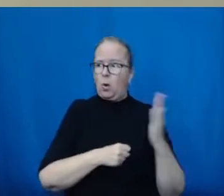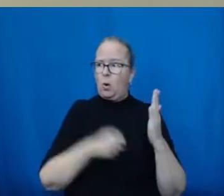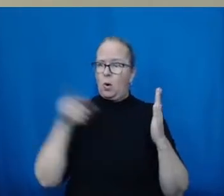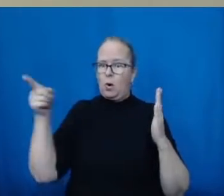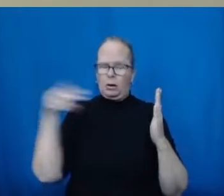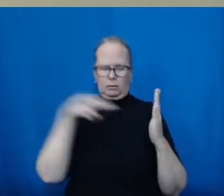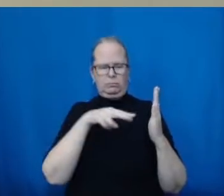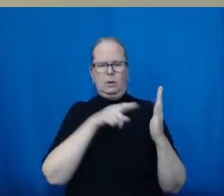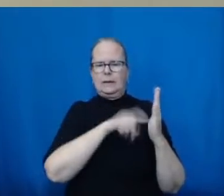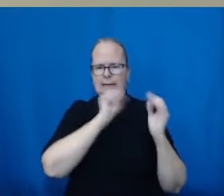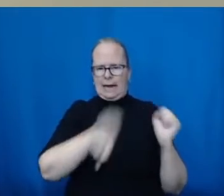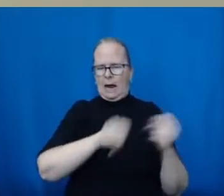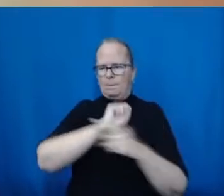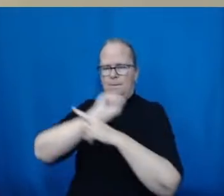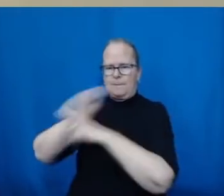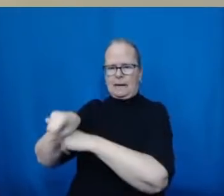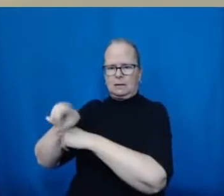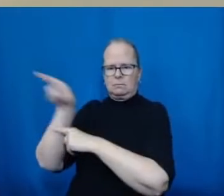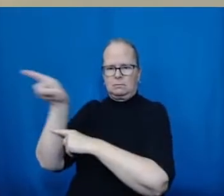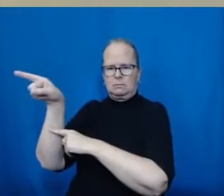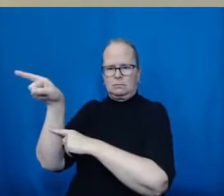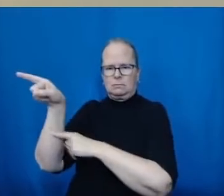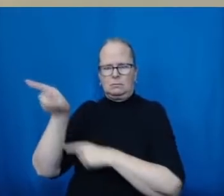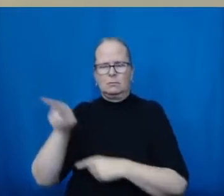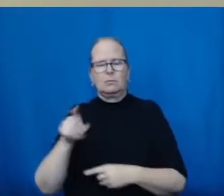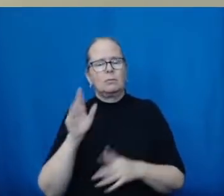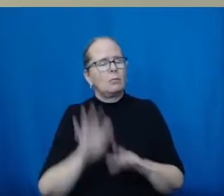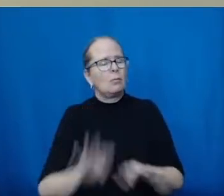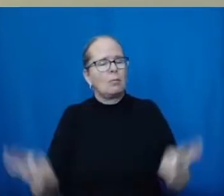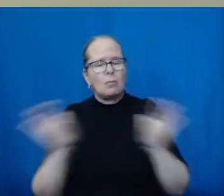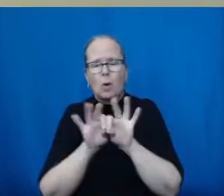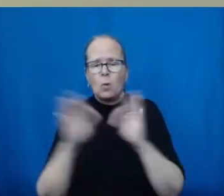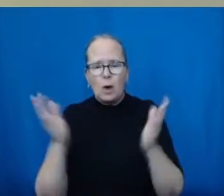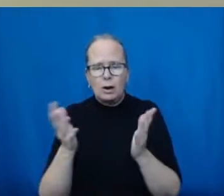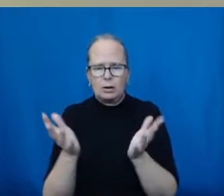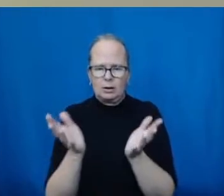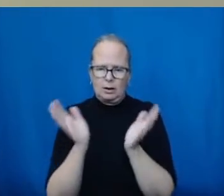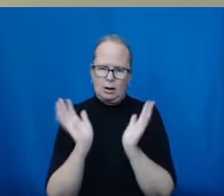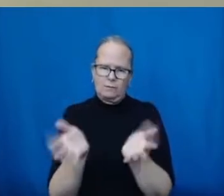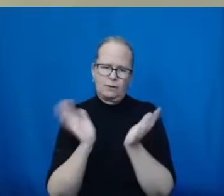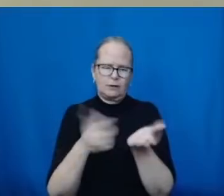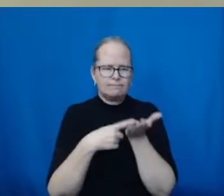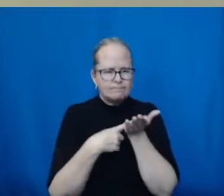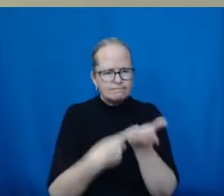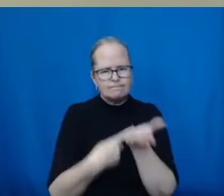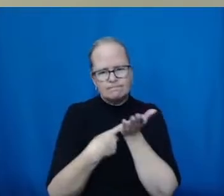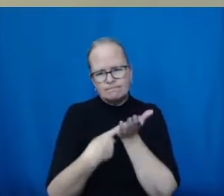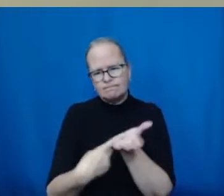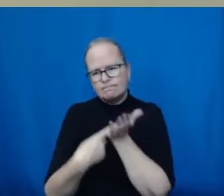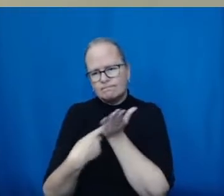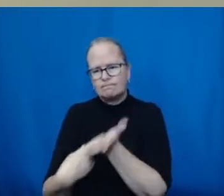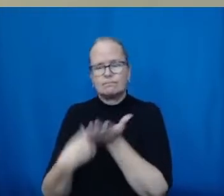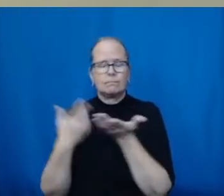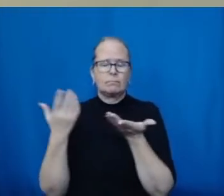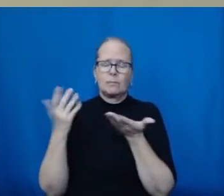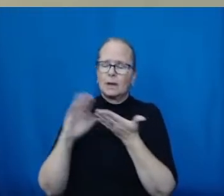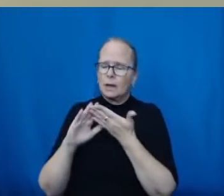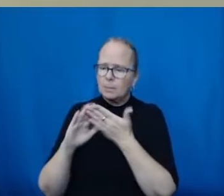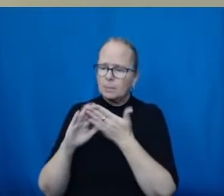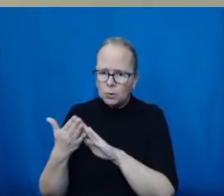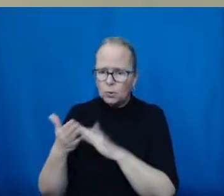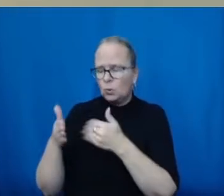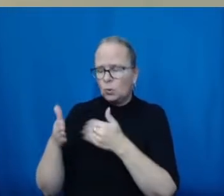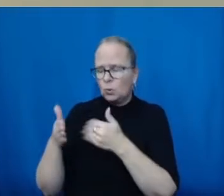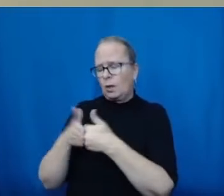those conversations, have those one-on-one conversations with your neighbors, with your family members. It's painful. It can be